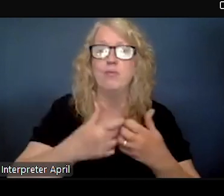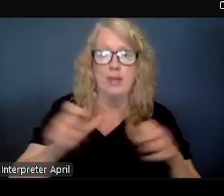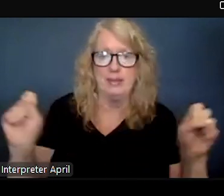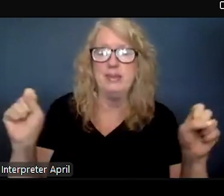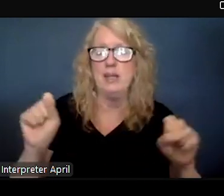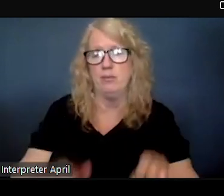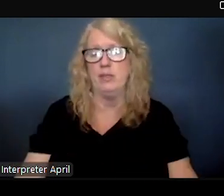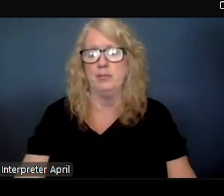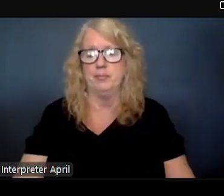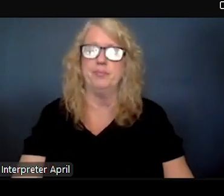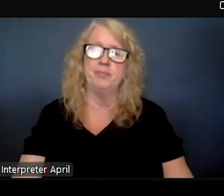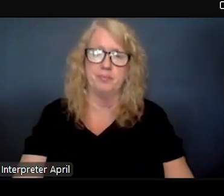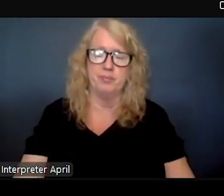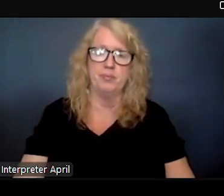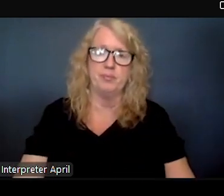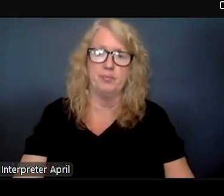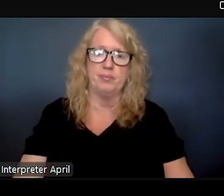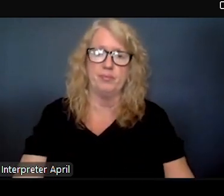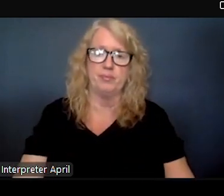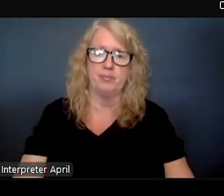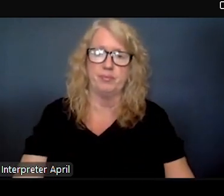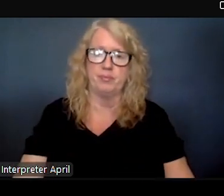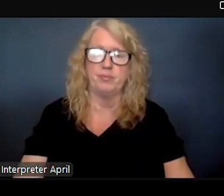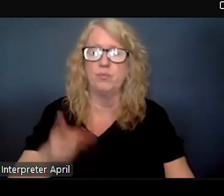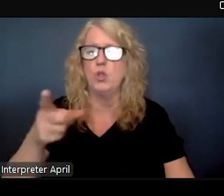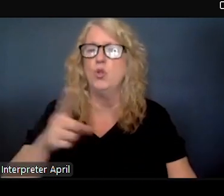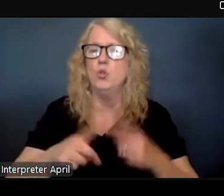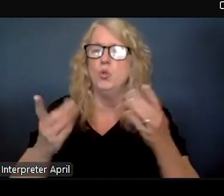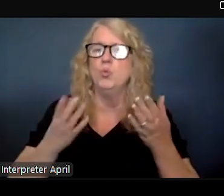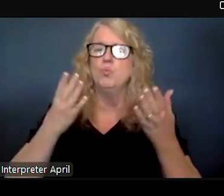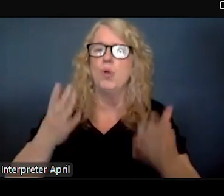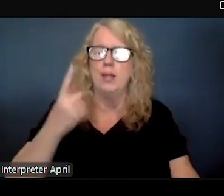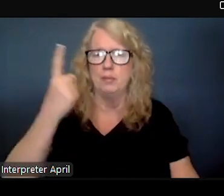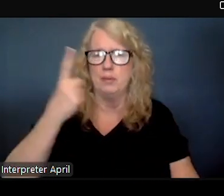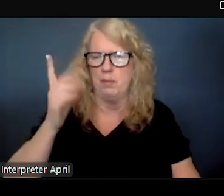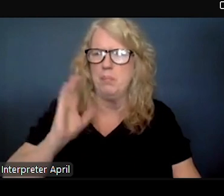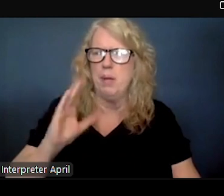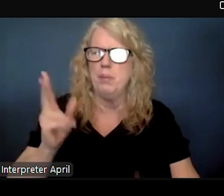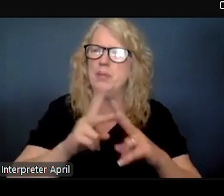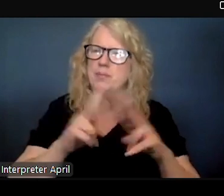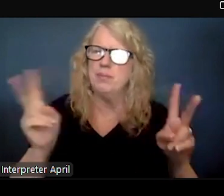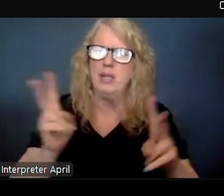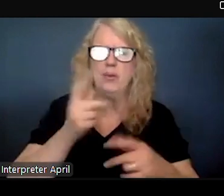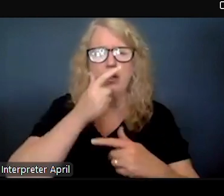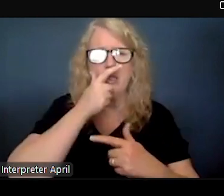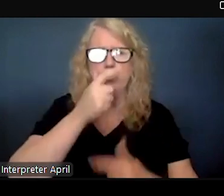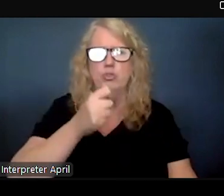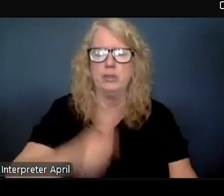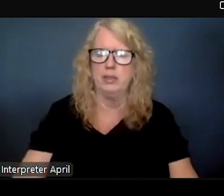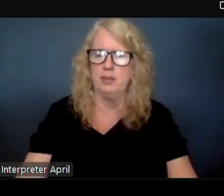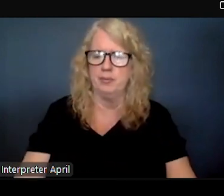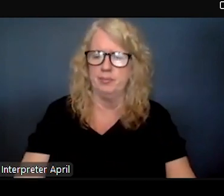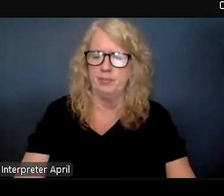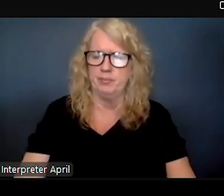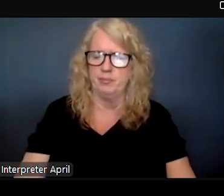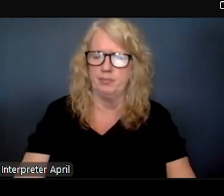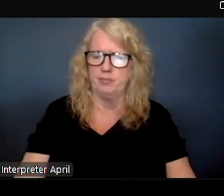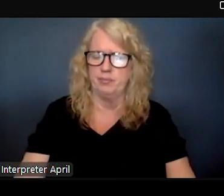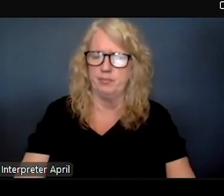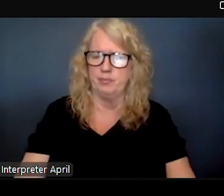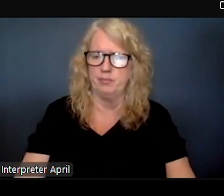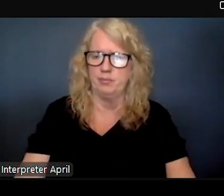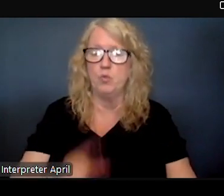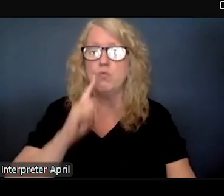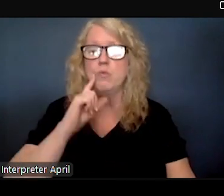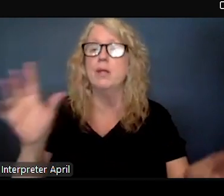on that side of things. Think you brought something up in the past that I thought was really interesting and